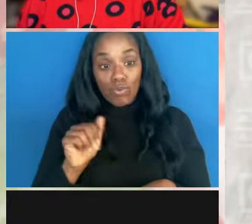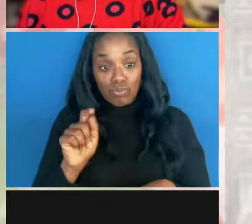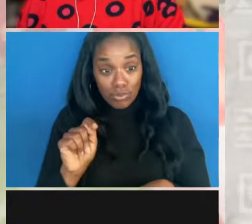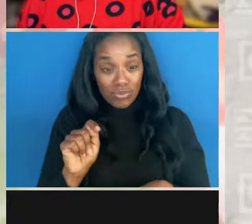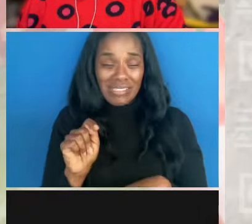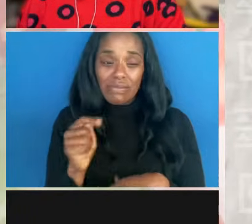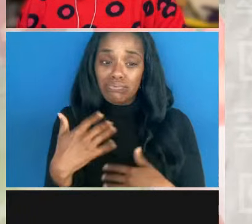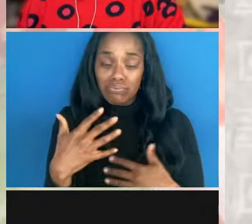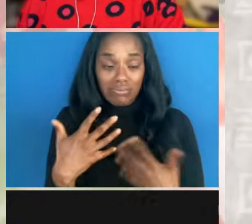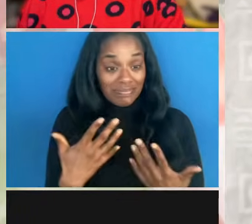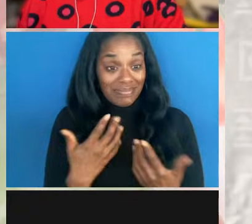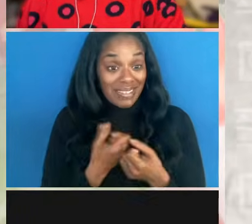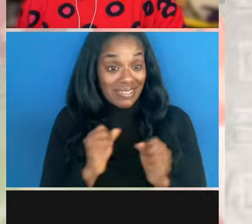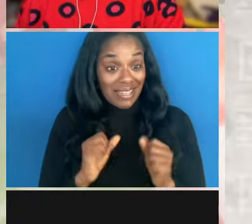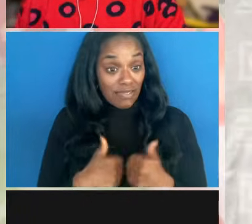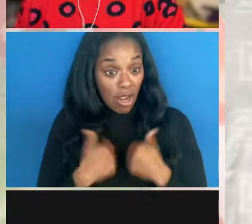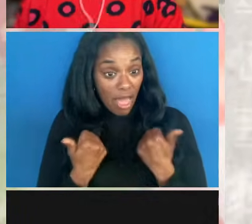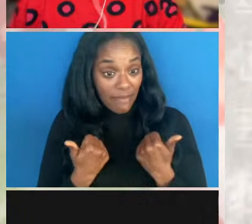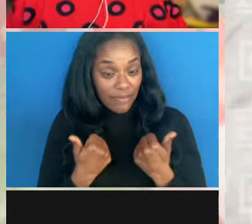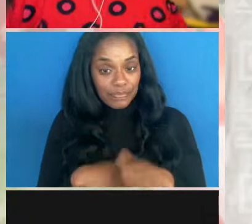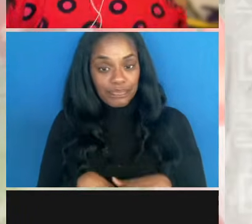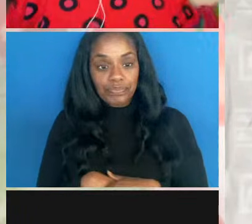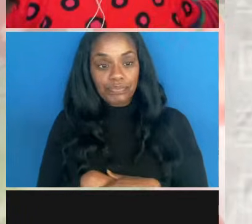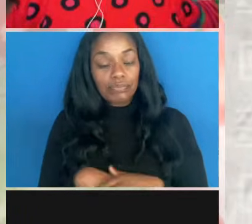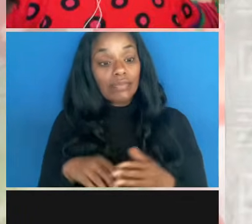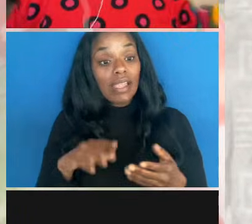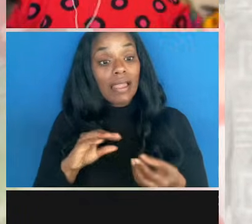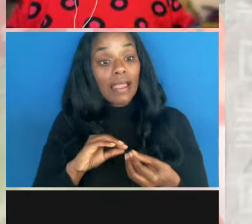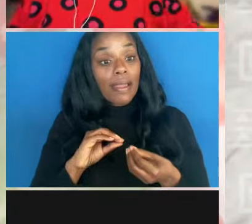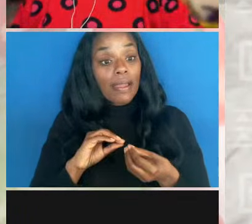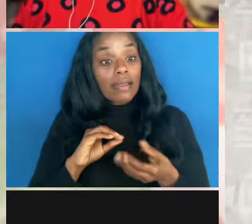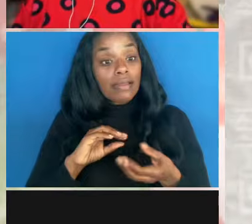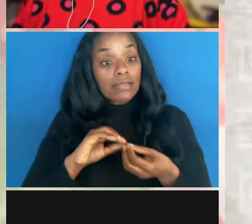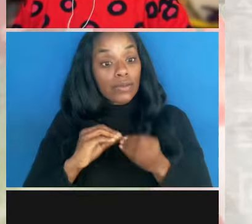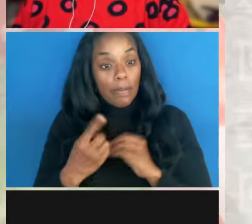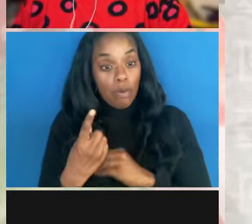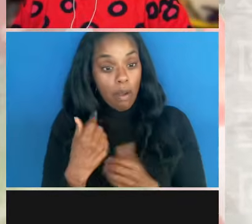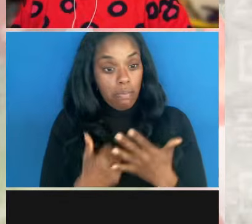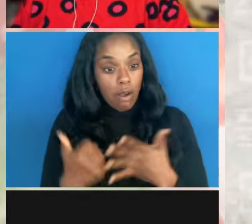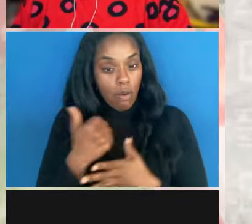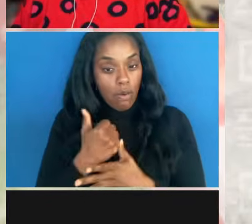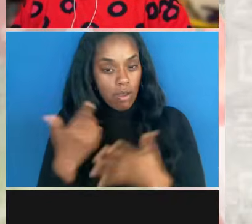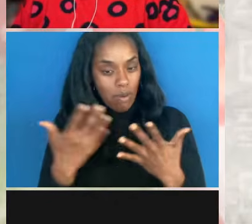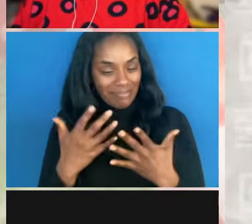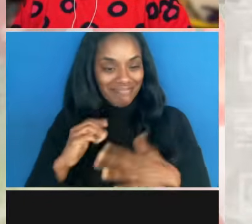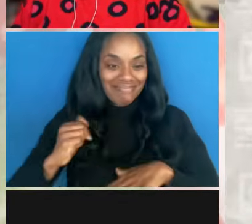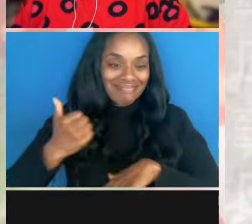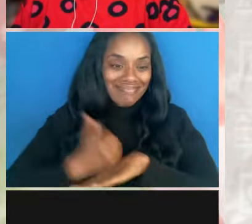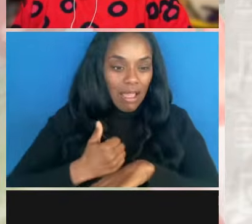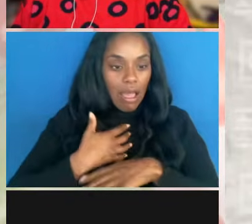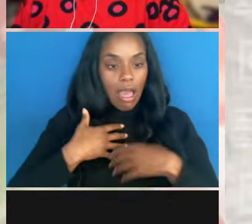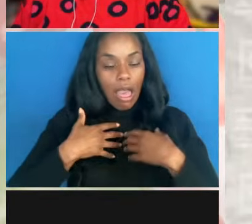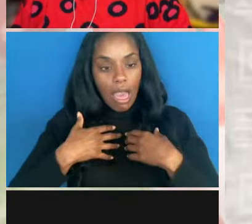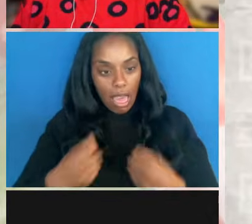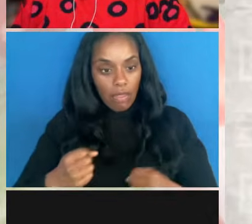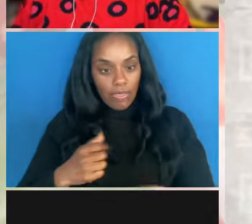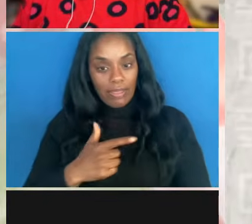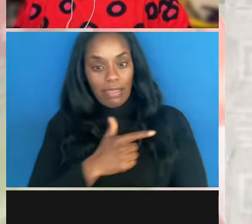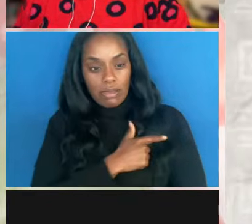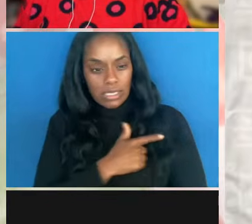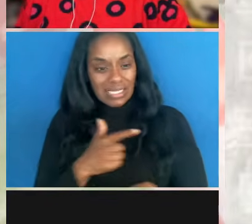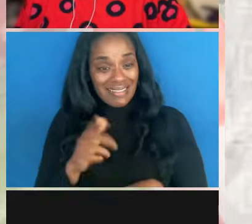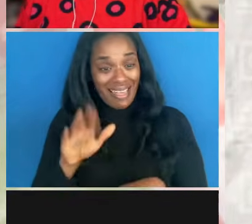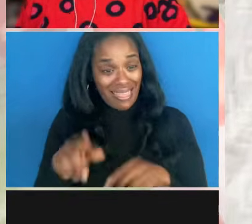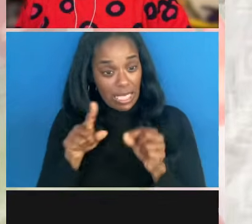And so that means the number one priority should be establishing a healthy legacy and breaking the cycle